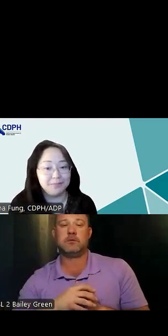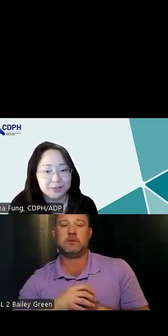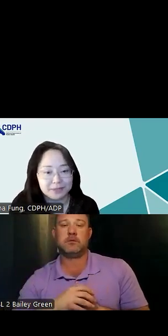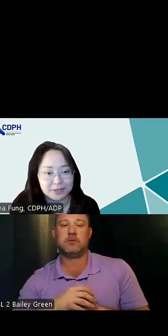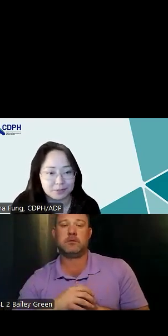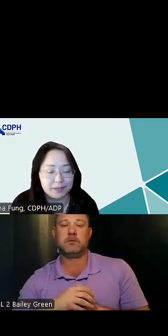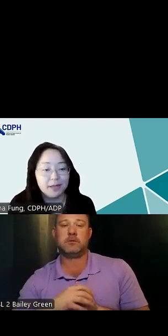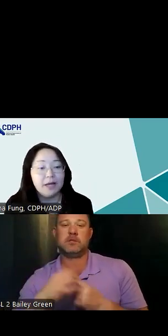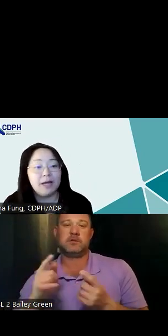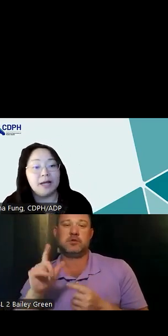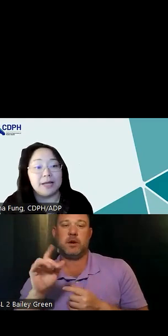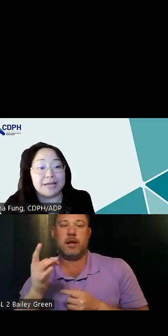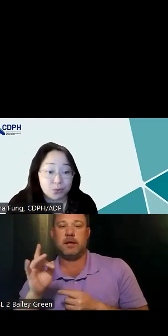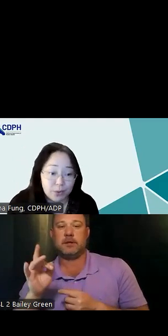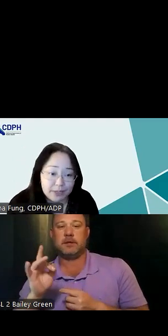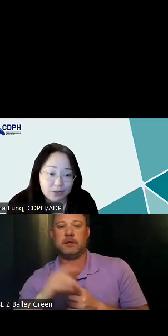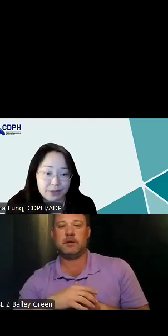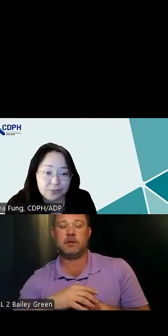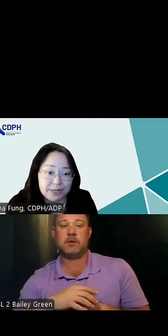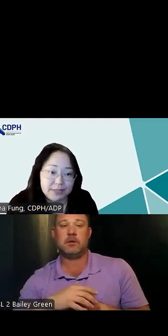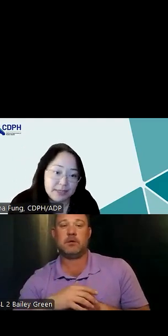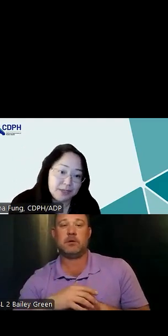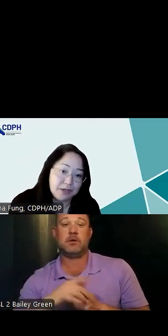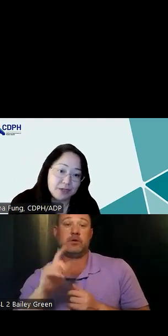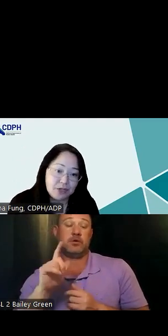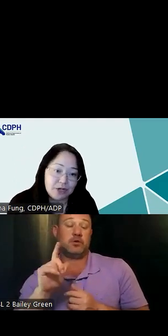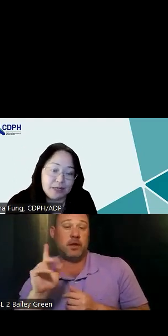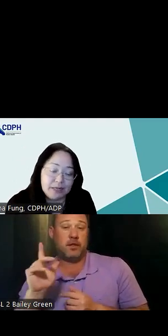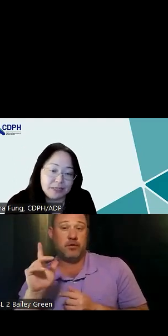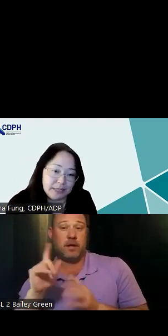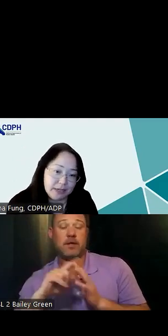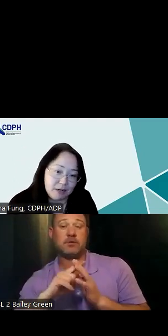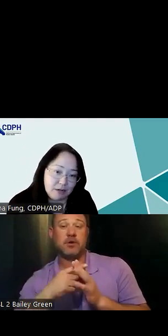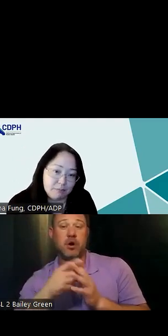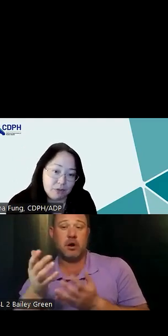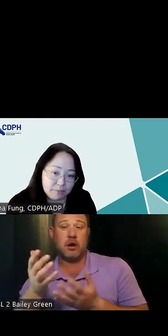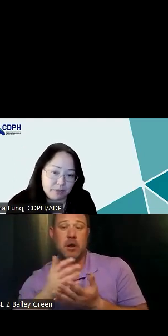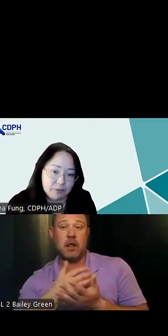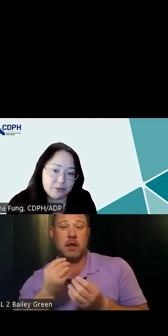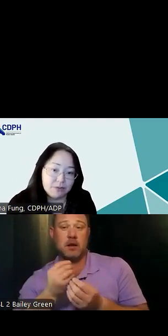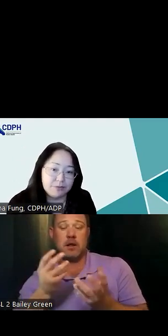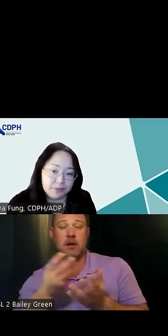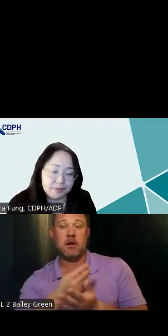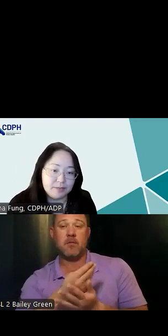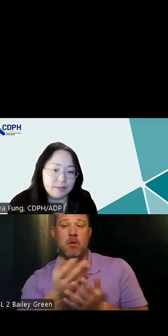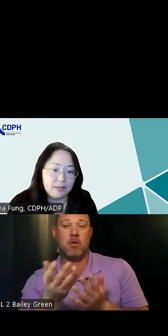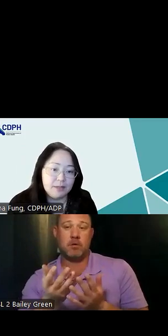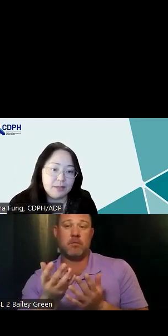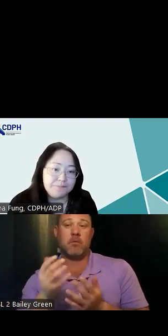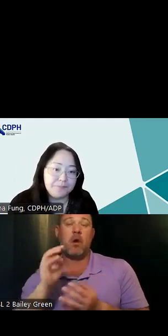2018, excuse me. In 2023, CNDR started collecting data on multiple